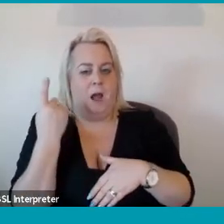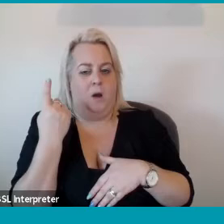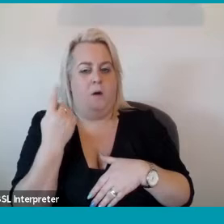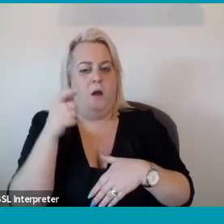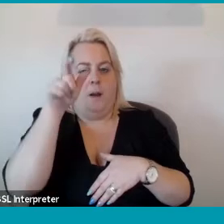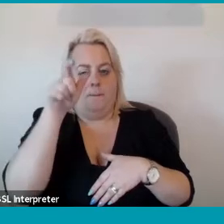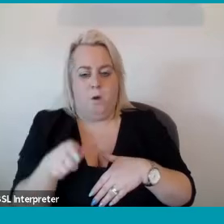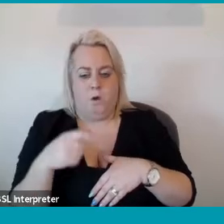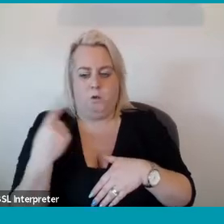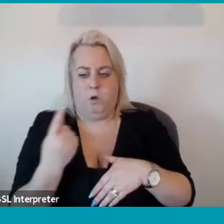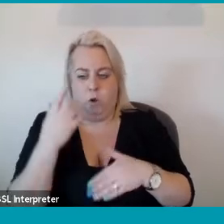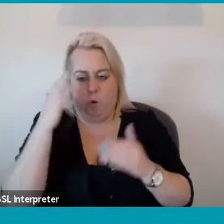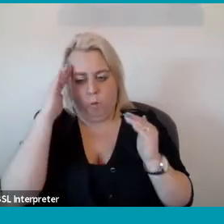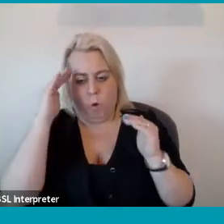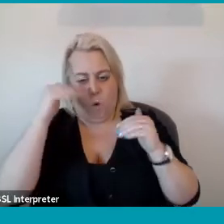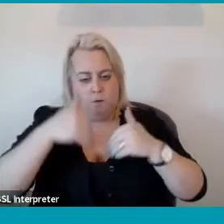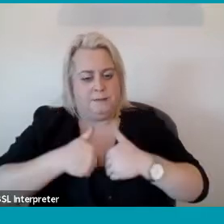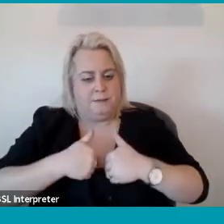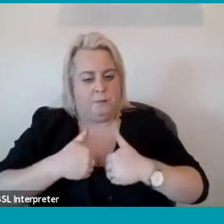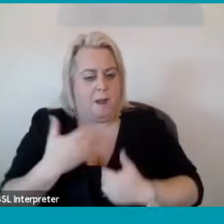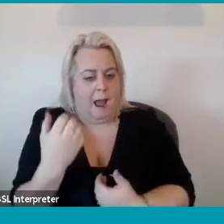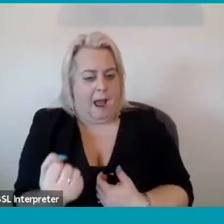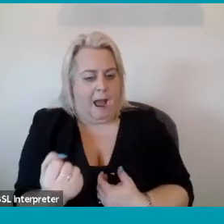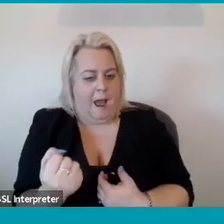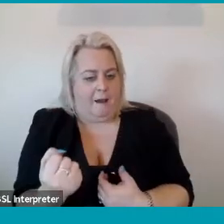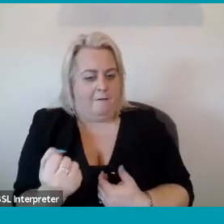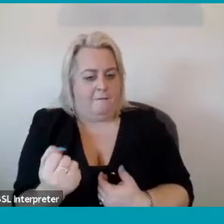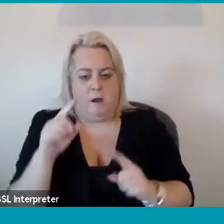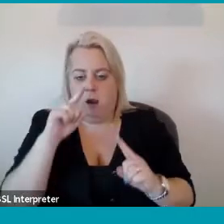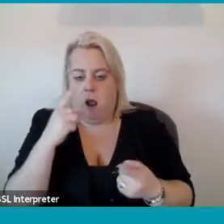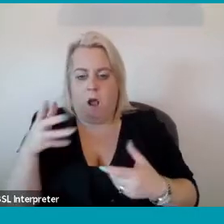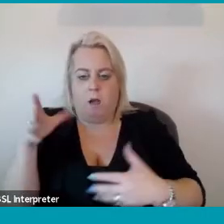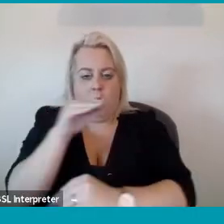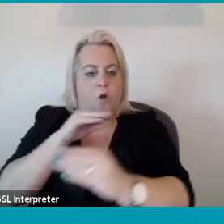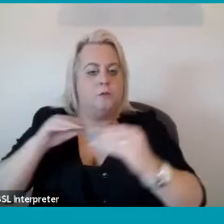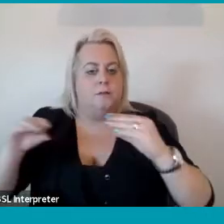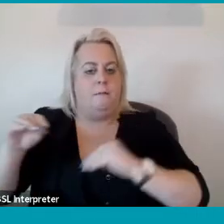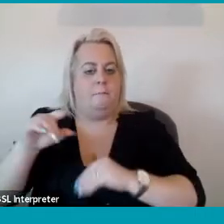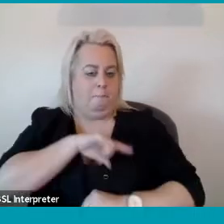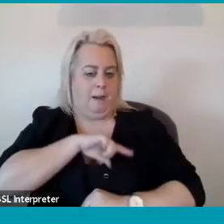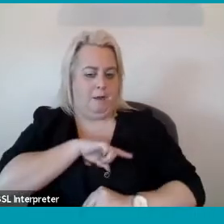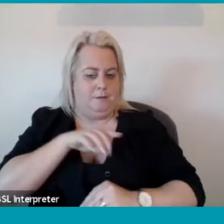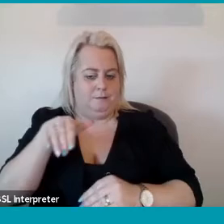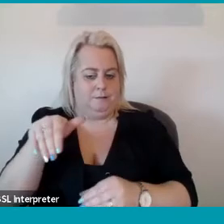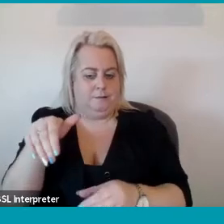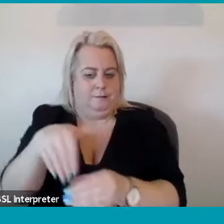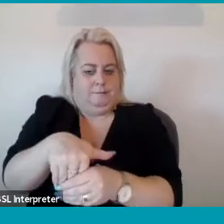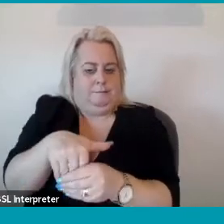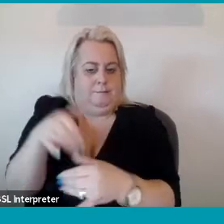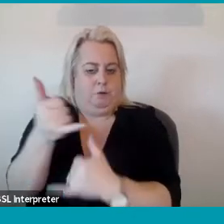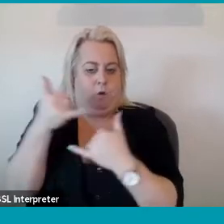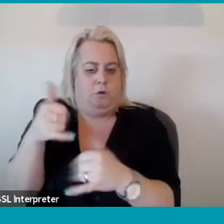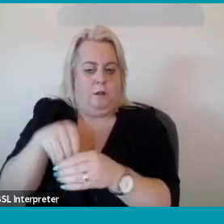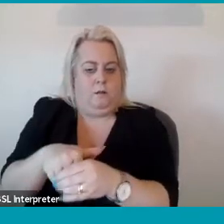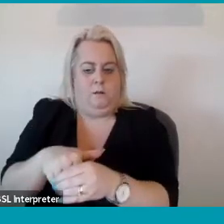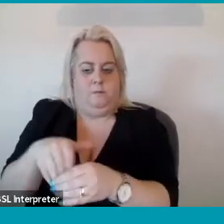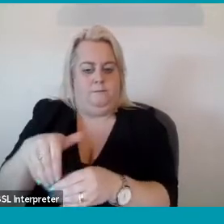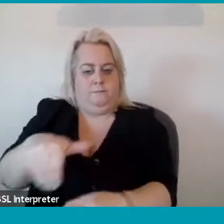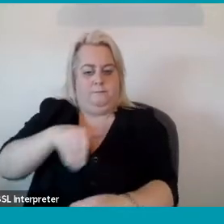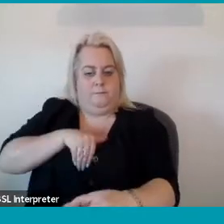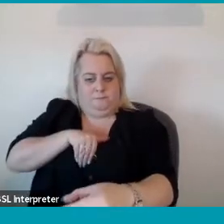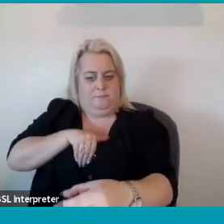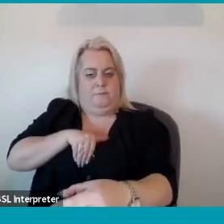involved in the office gossip because they're busy focusing on what they're doing. They're going to be more productive. Someone who is deaf will find it hard